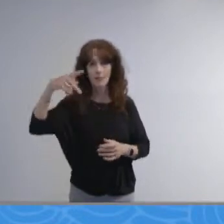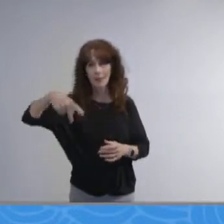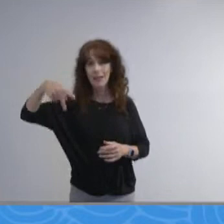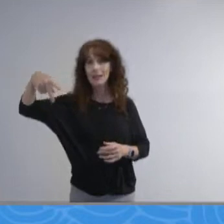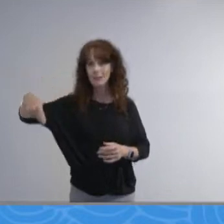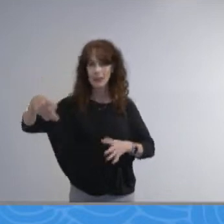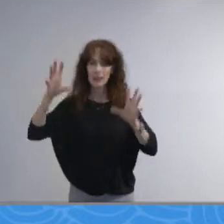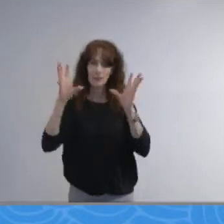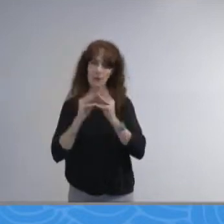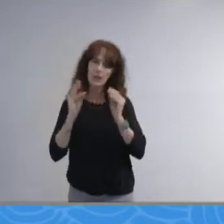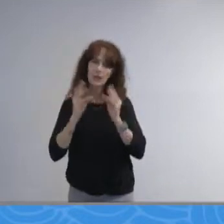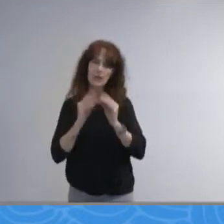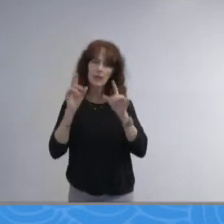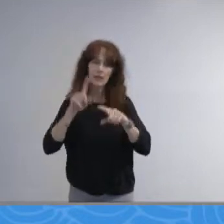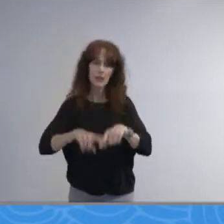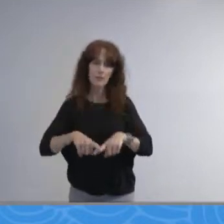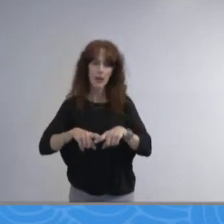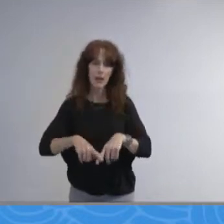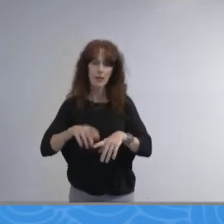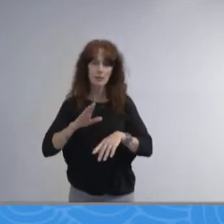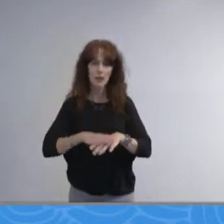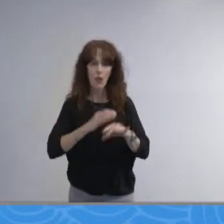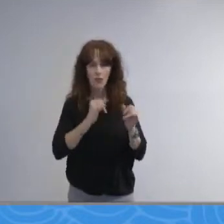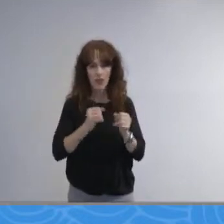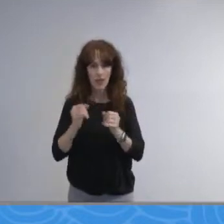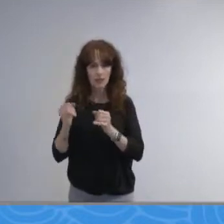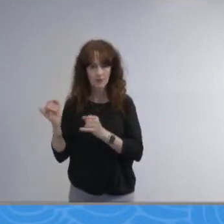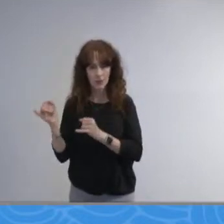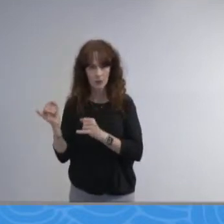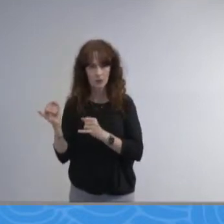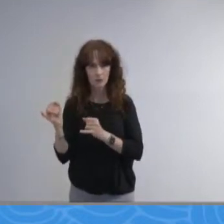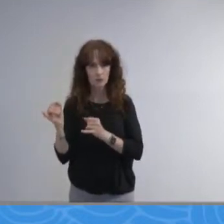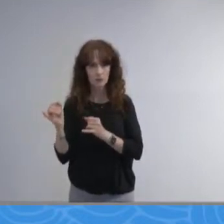meeting. So it really depends on that, individual's,